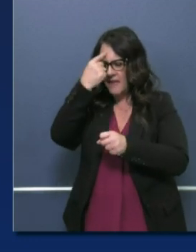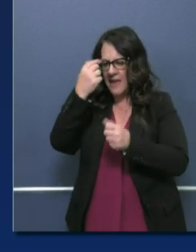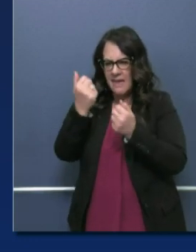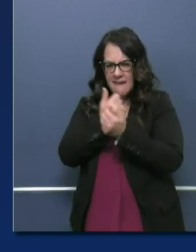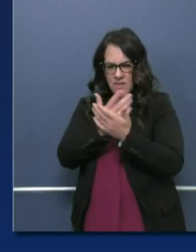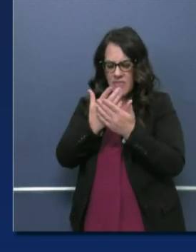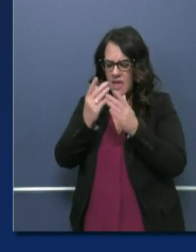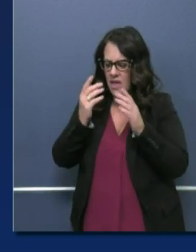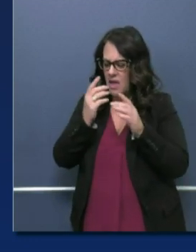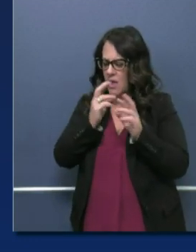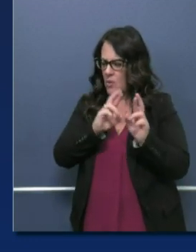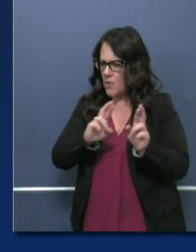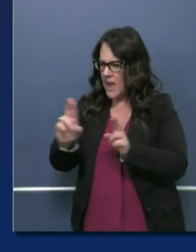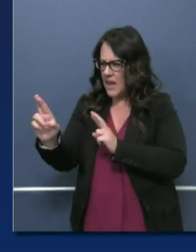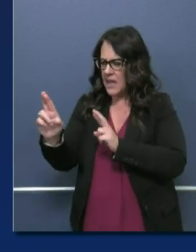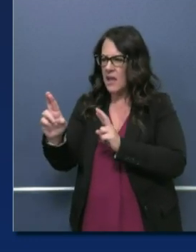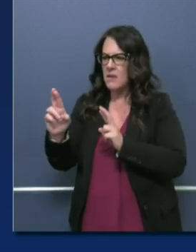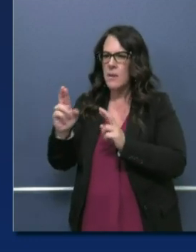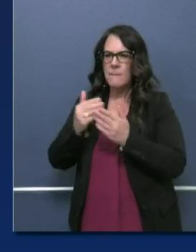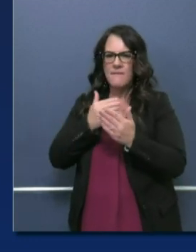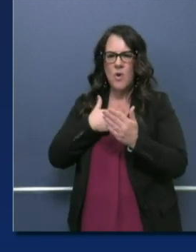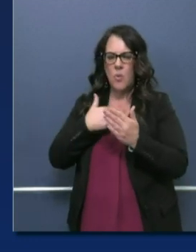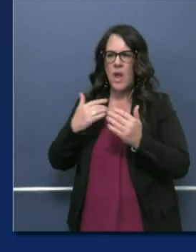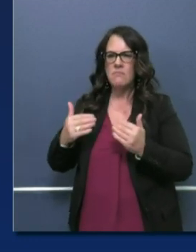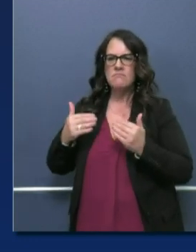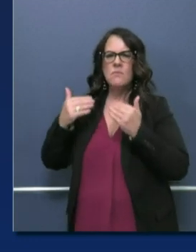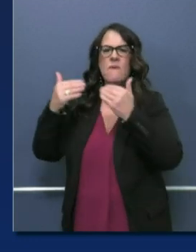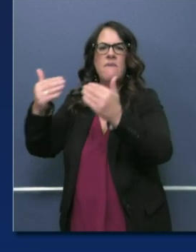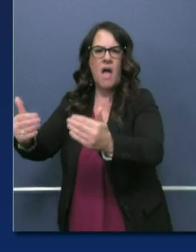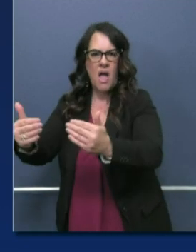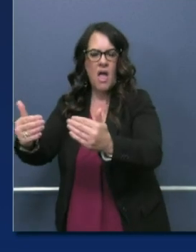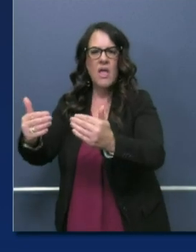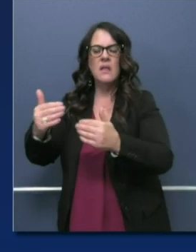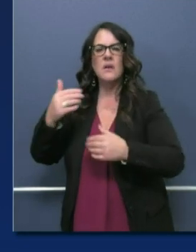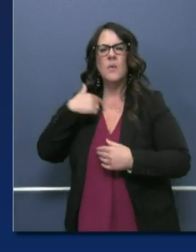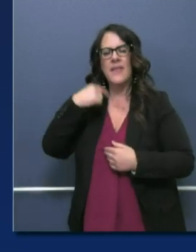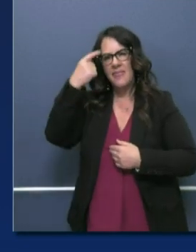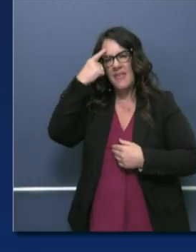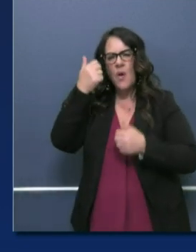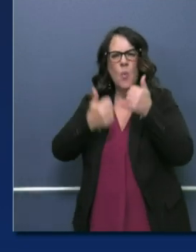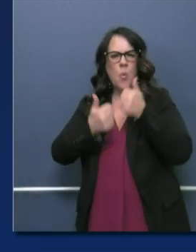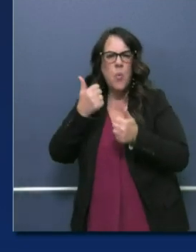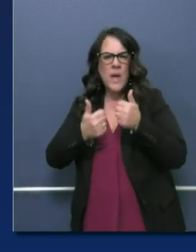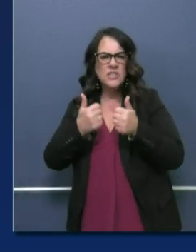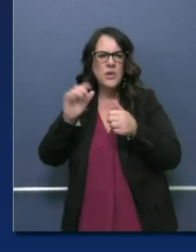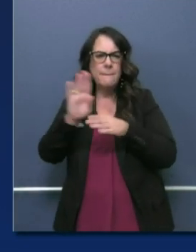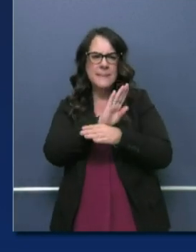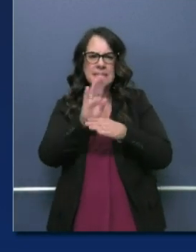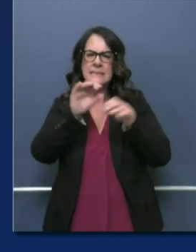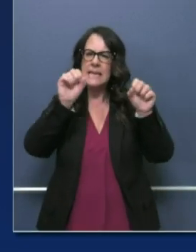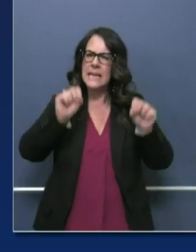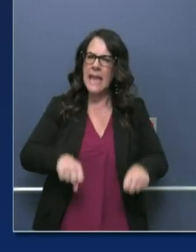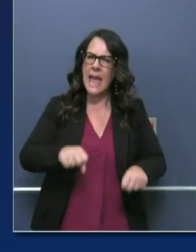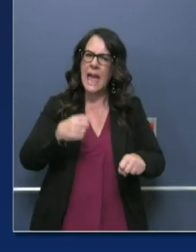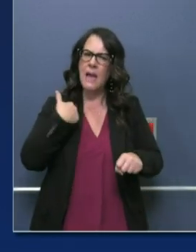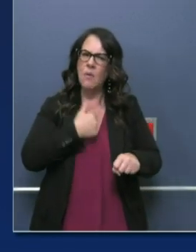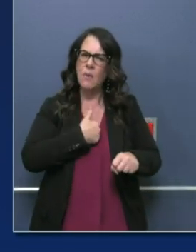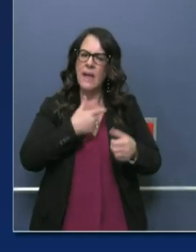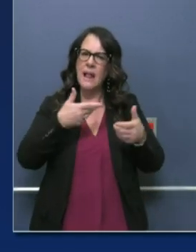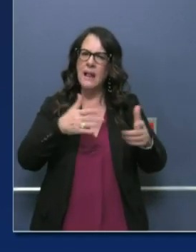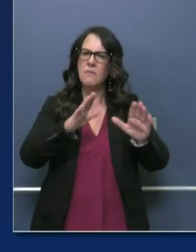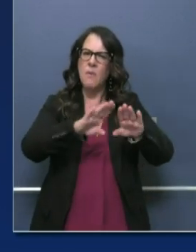2 this Friday, we believe, and it will only include specific industries. So just to reiterate which industries